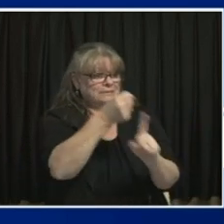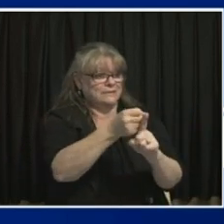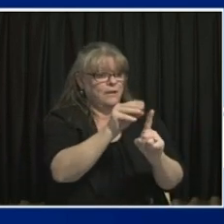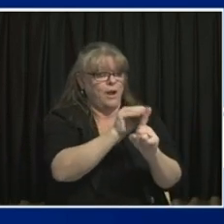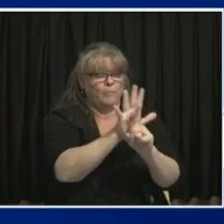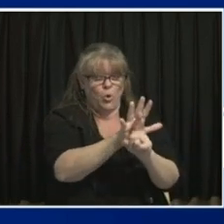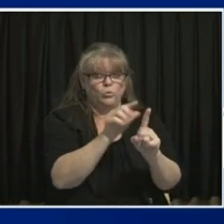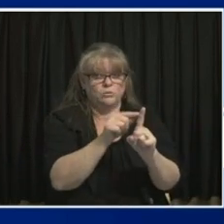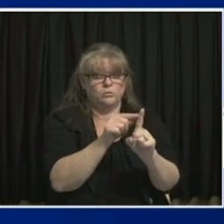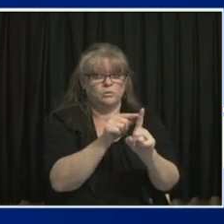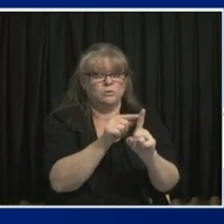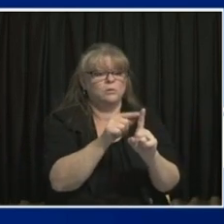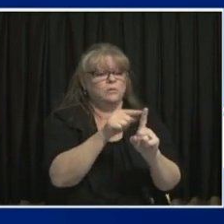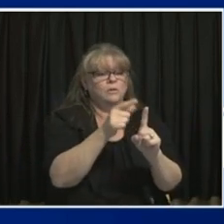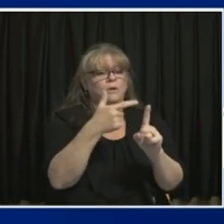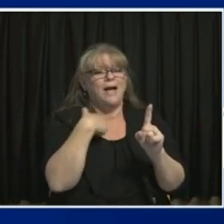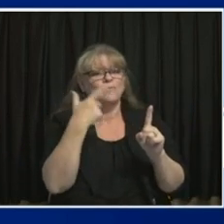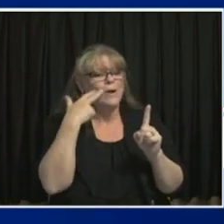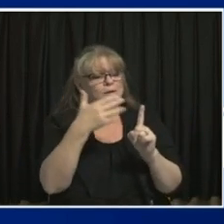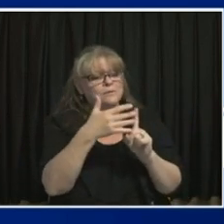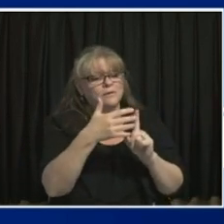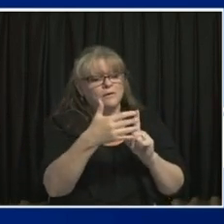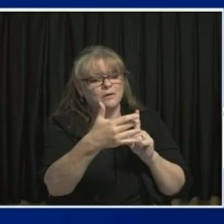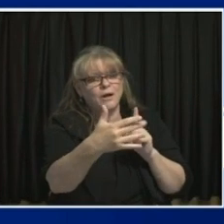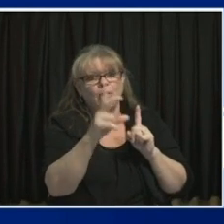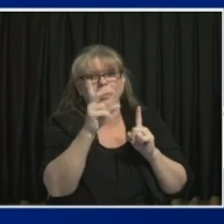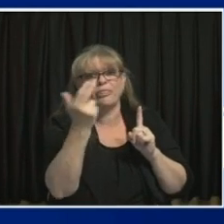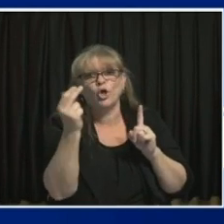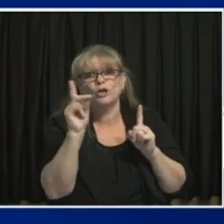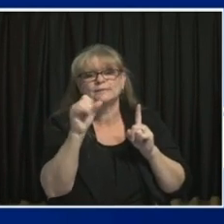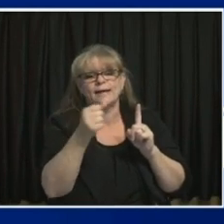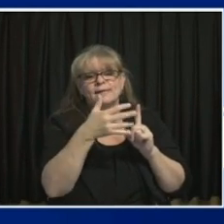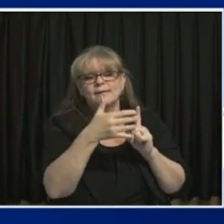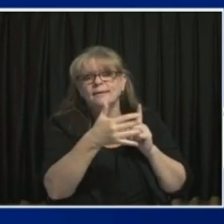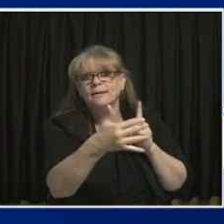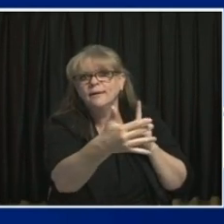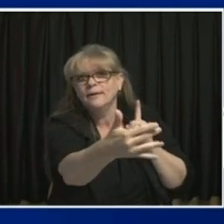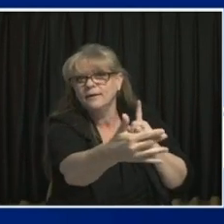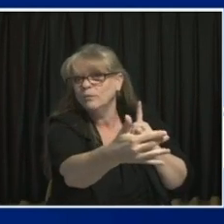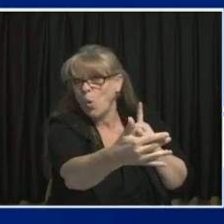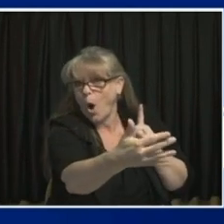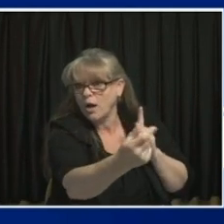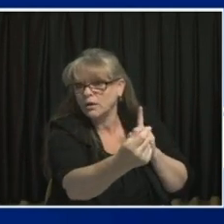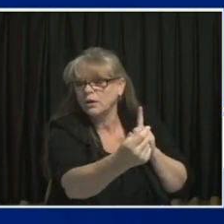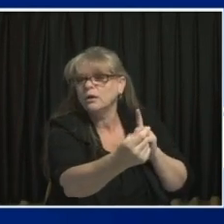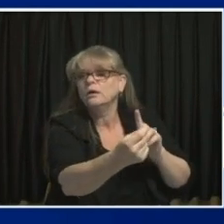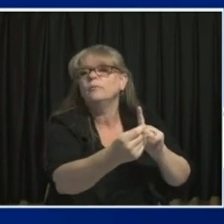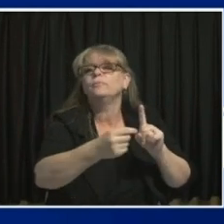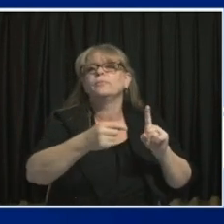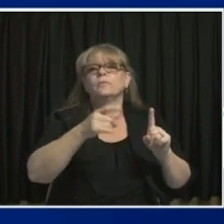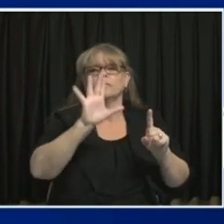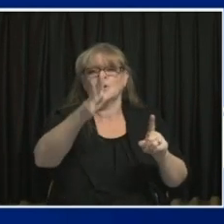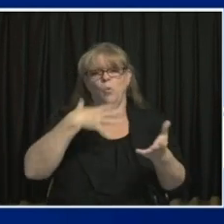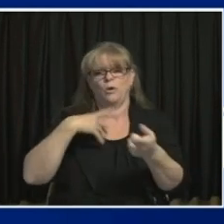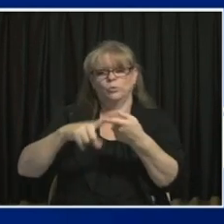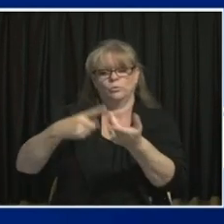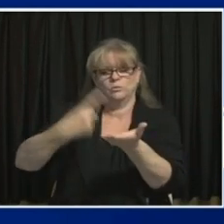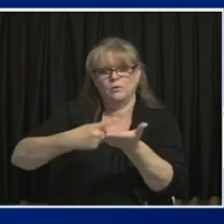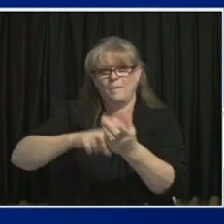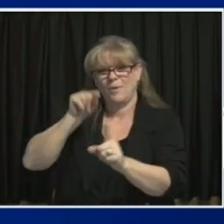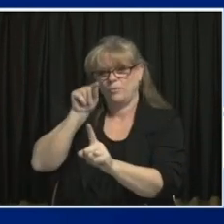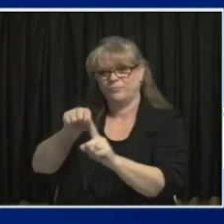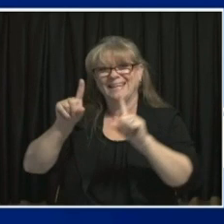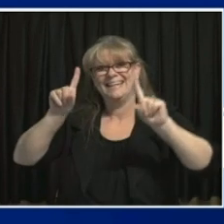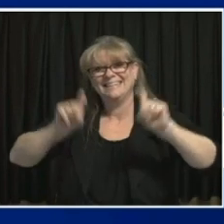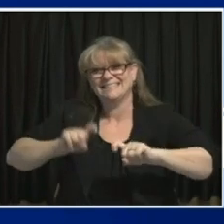testing takes so long, we turn them around in 24 hours now, but if you think about it a moment, it takes 4, 5, 6 days